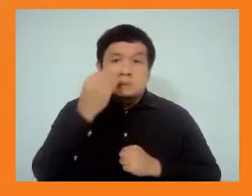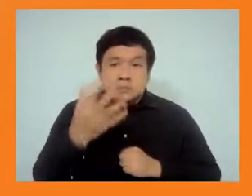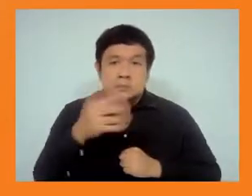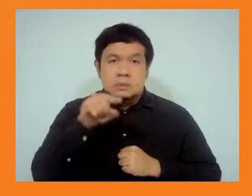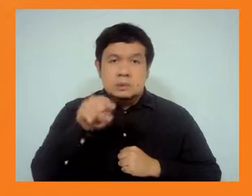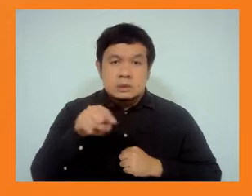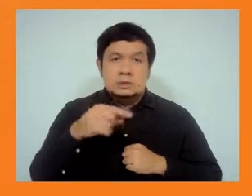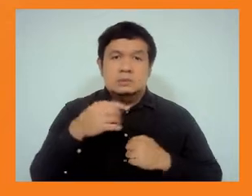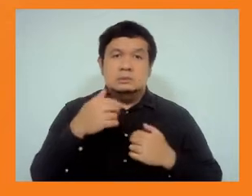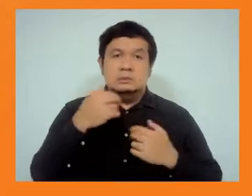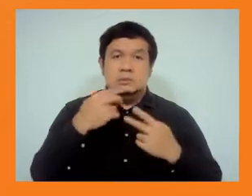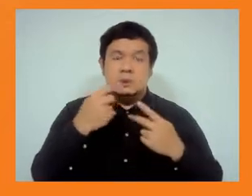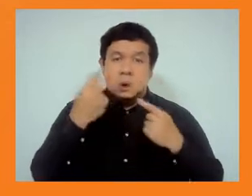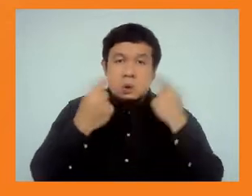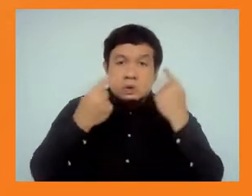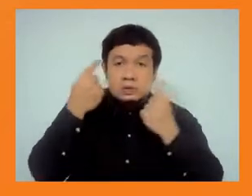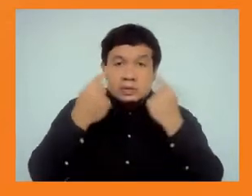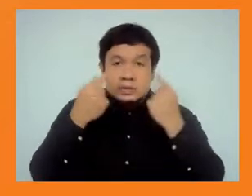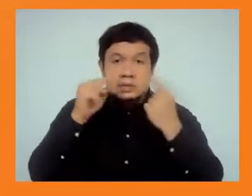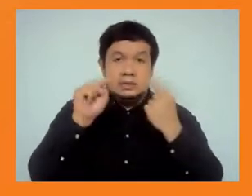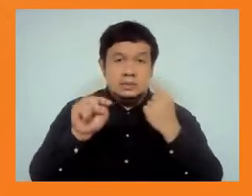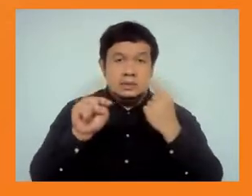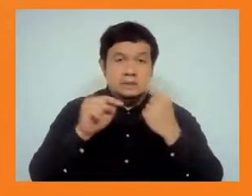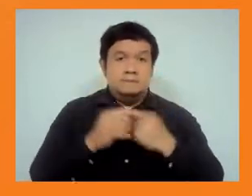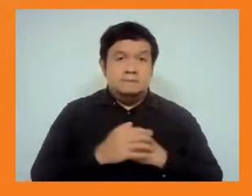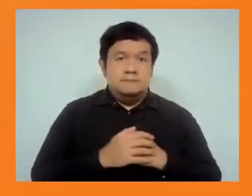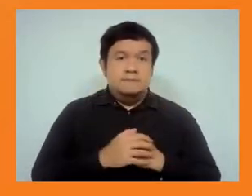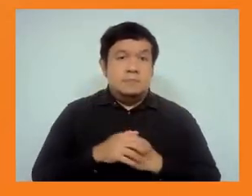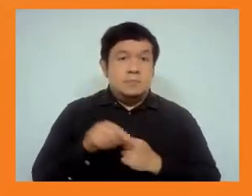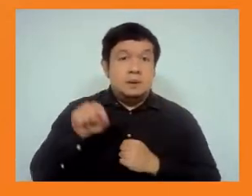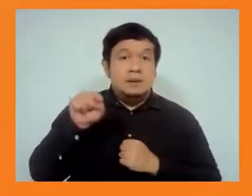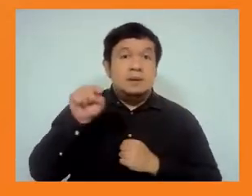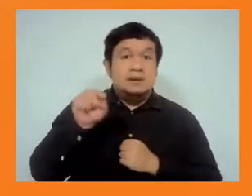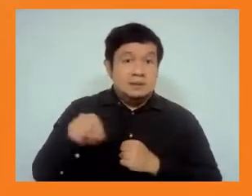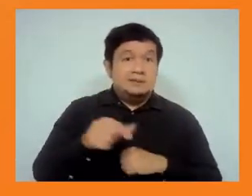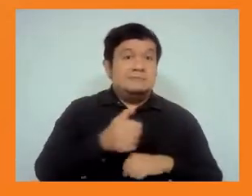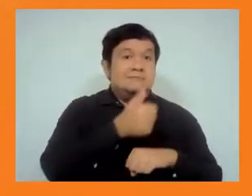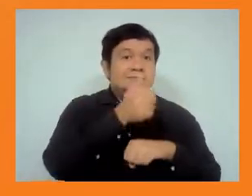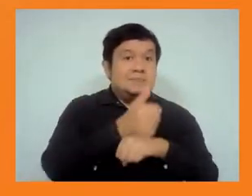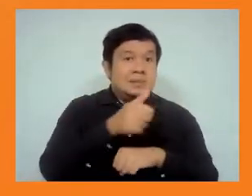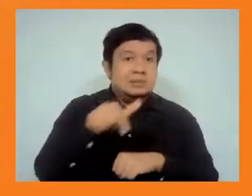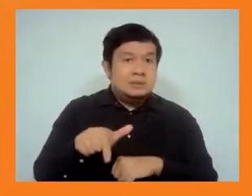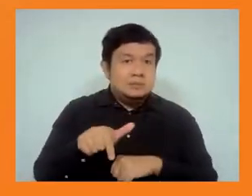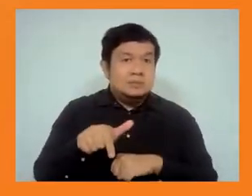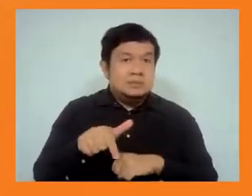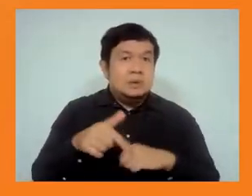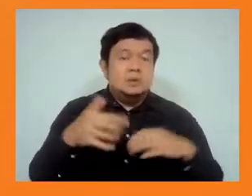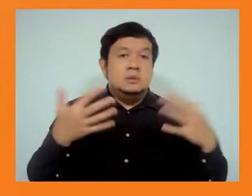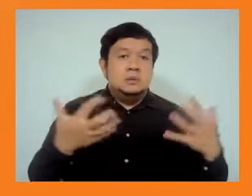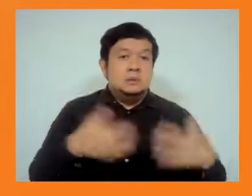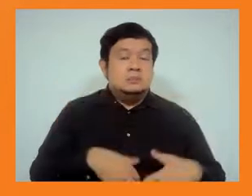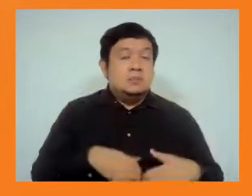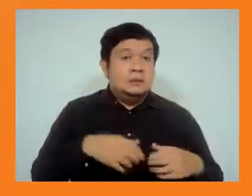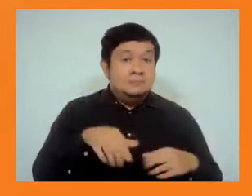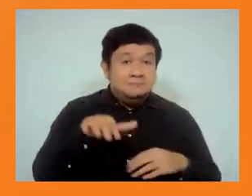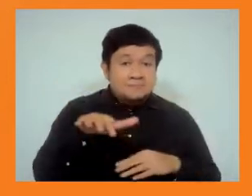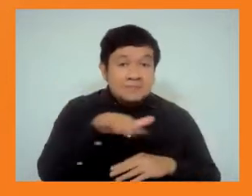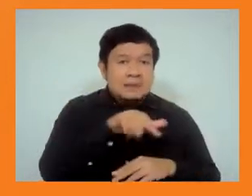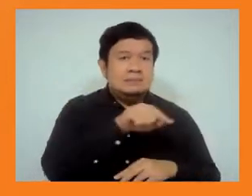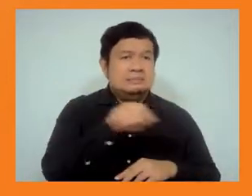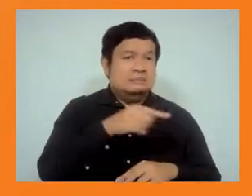20, Sabir Alam, 19, Mohammad Alamgir, 35, and Jahangir Alam, 22, who were made to go down